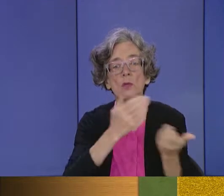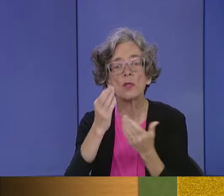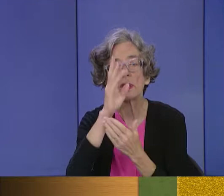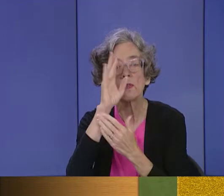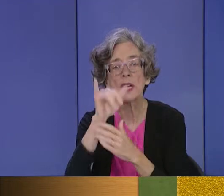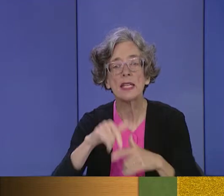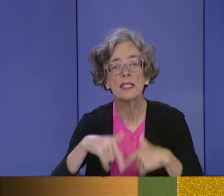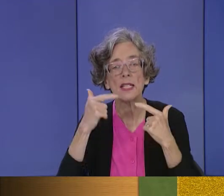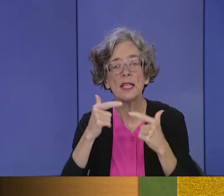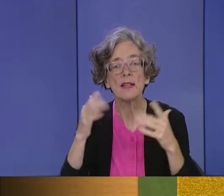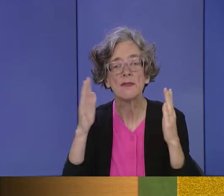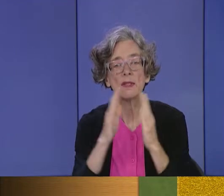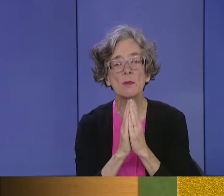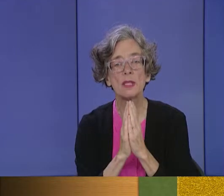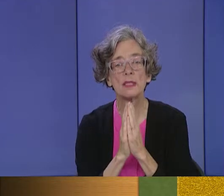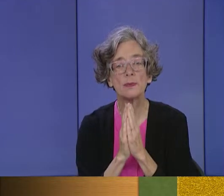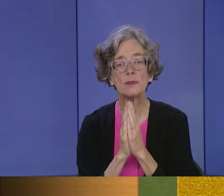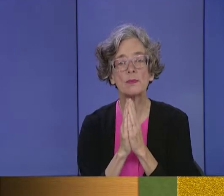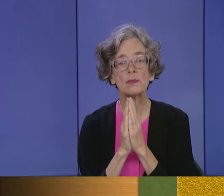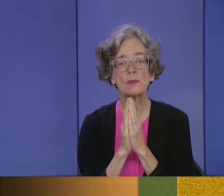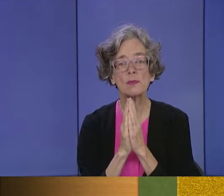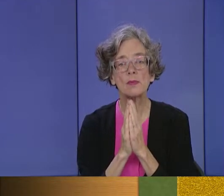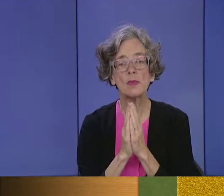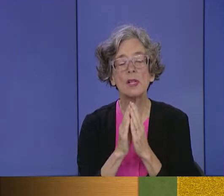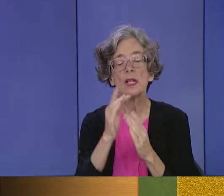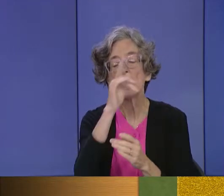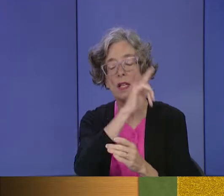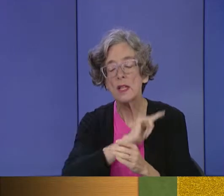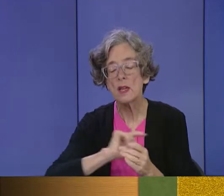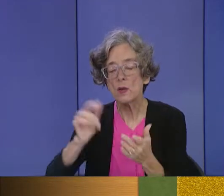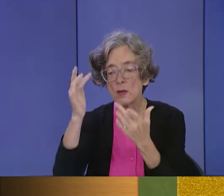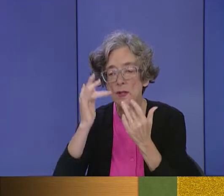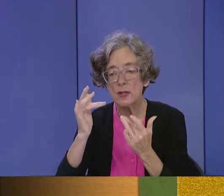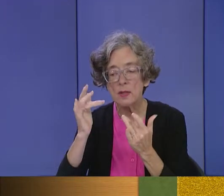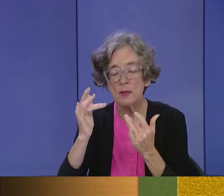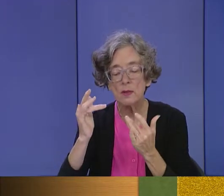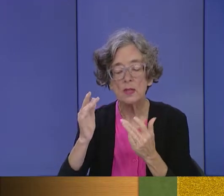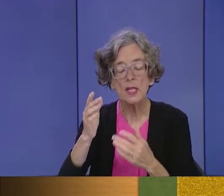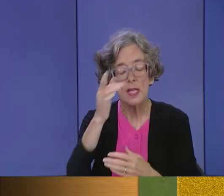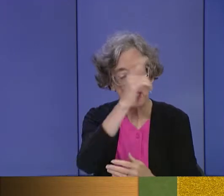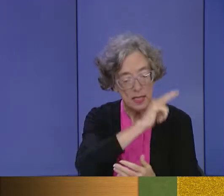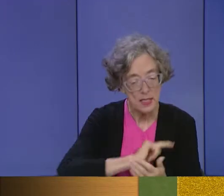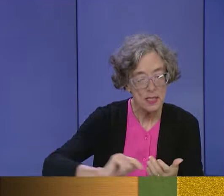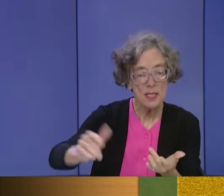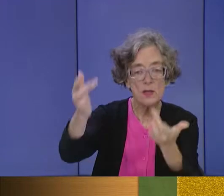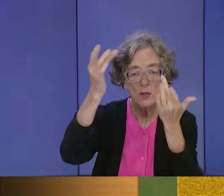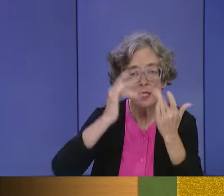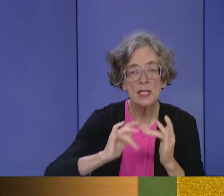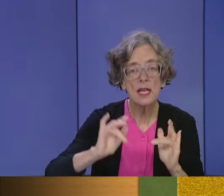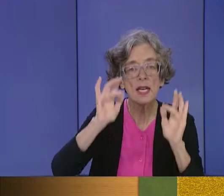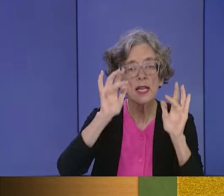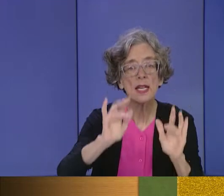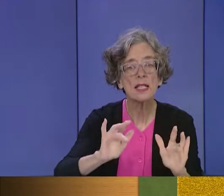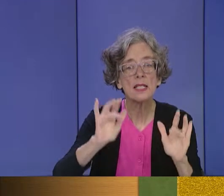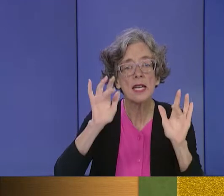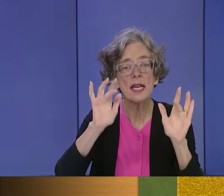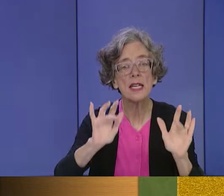everlasting life. Amen. Kyrie eleison.